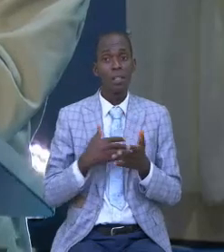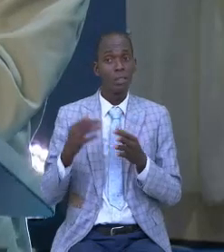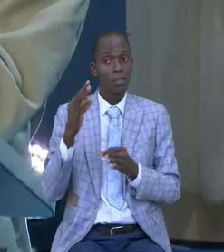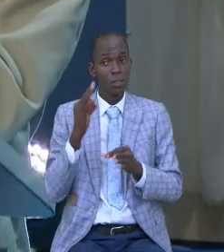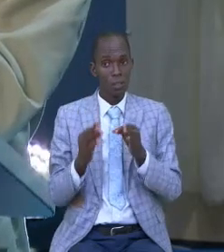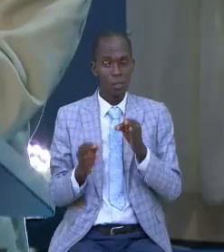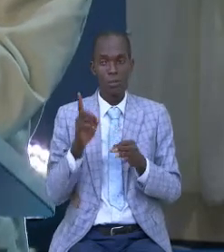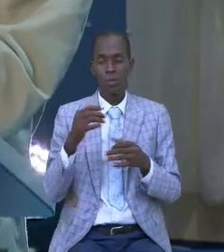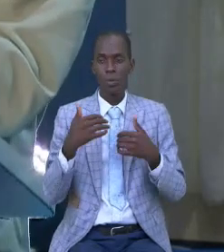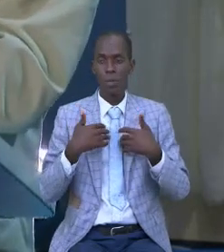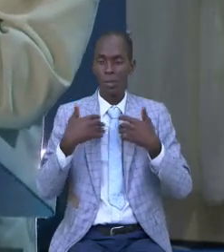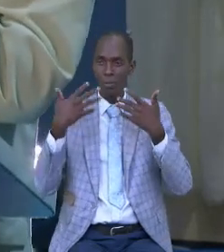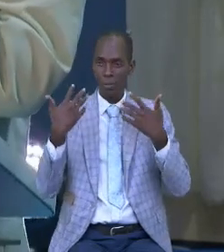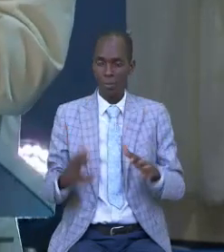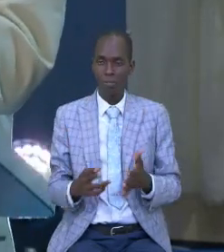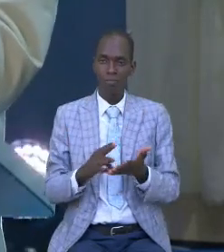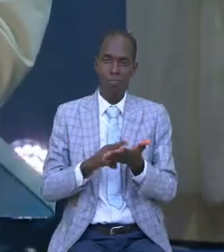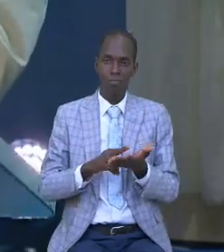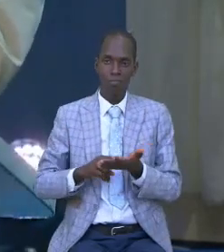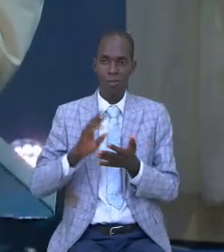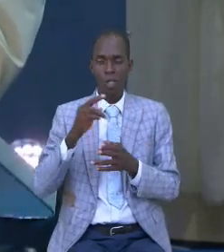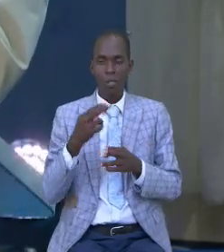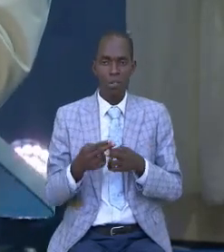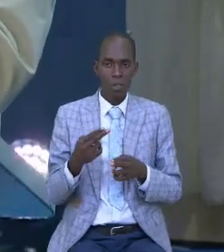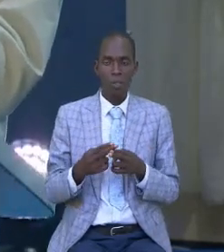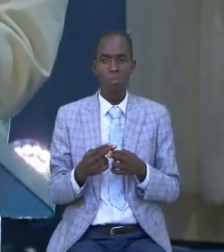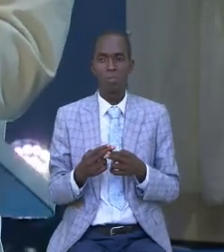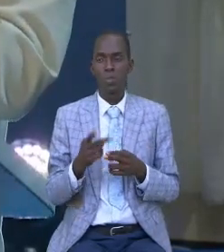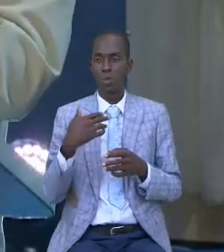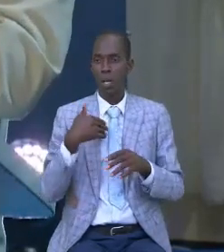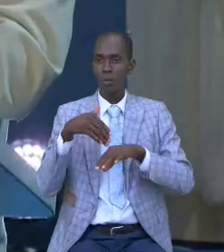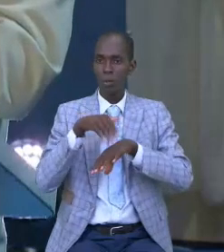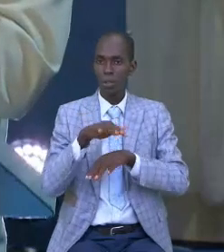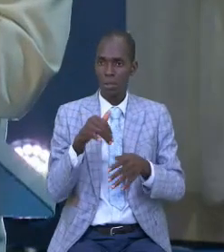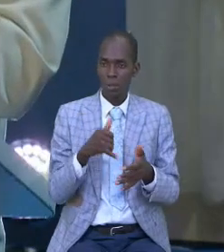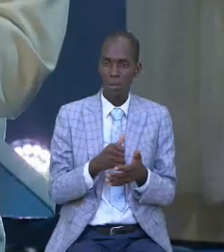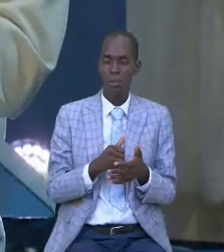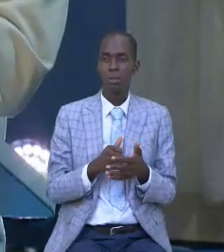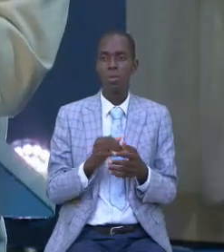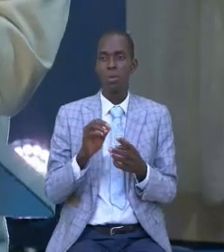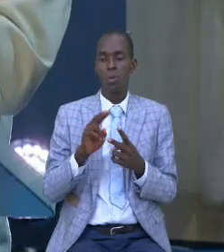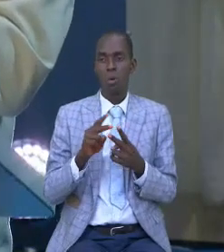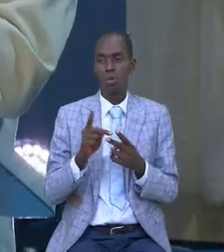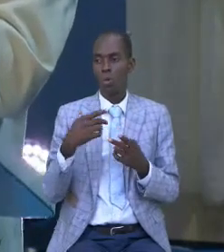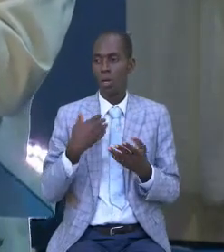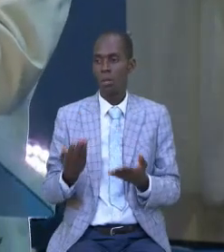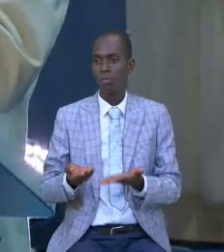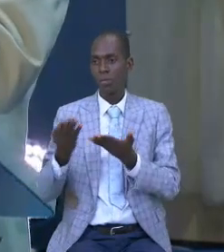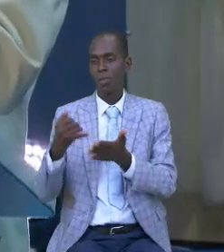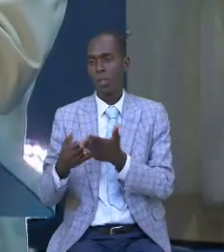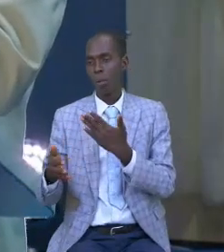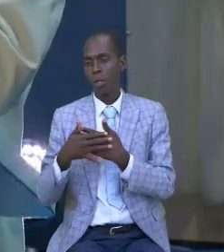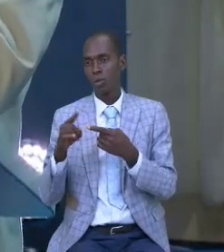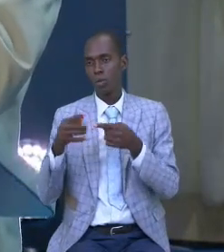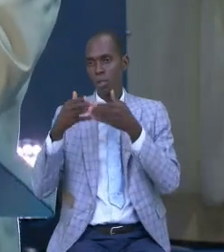the registration of all the converts where you are, just raise your flag so that we know you